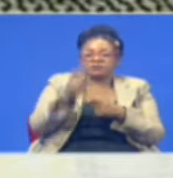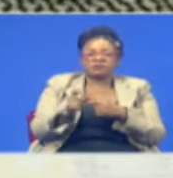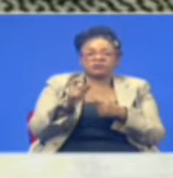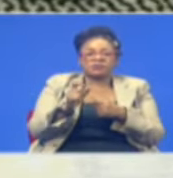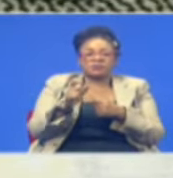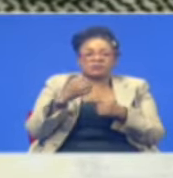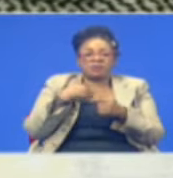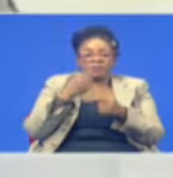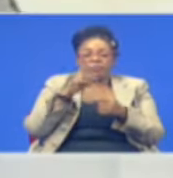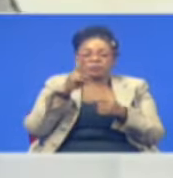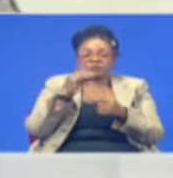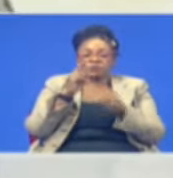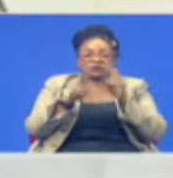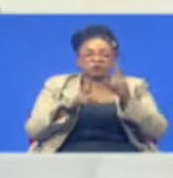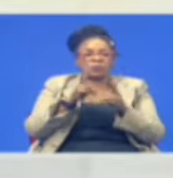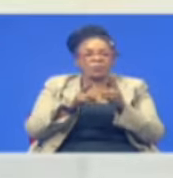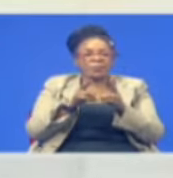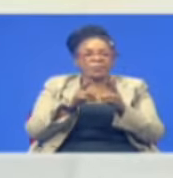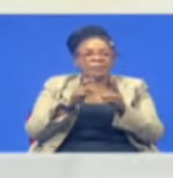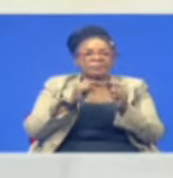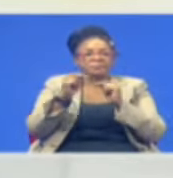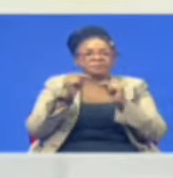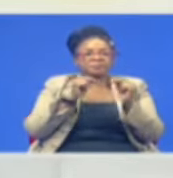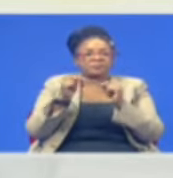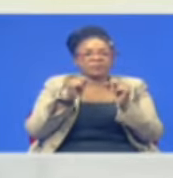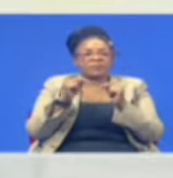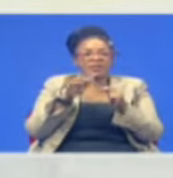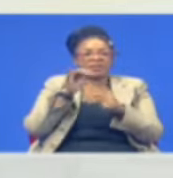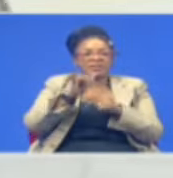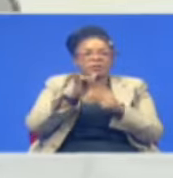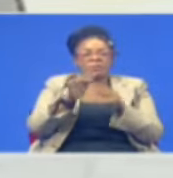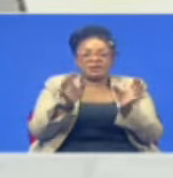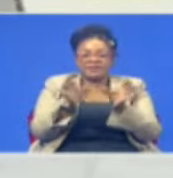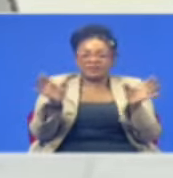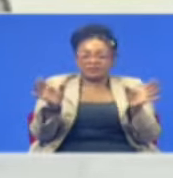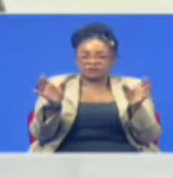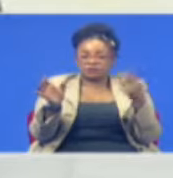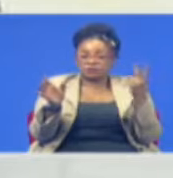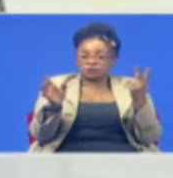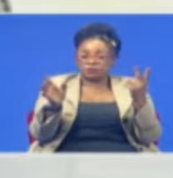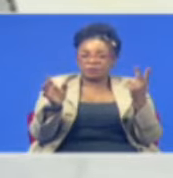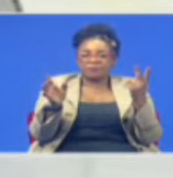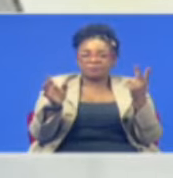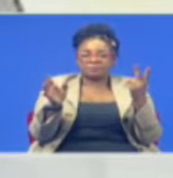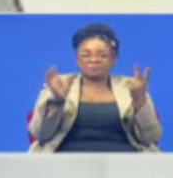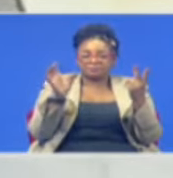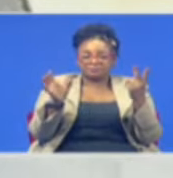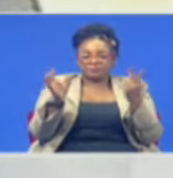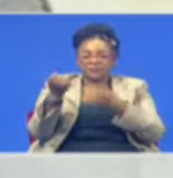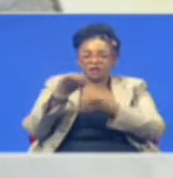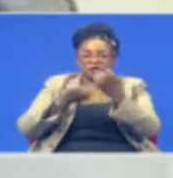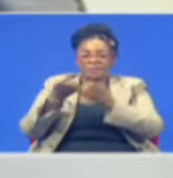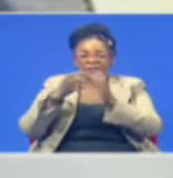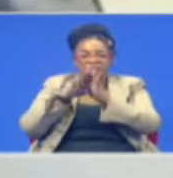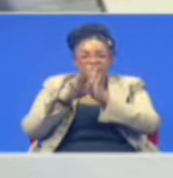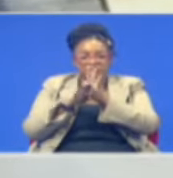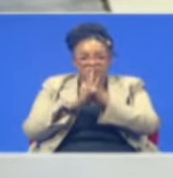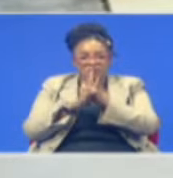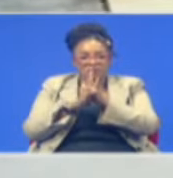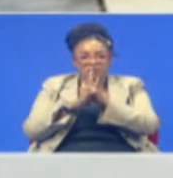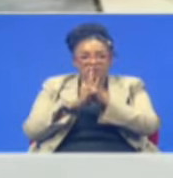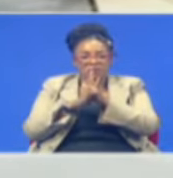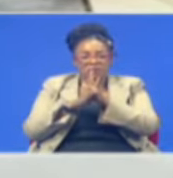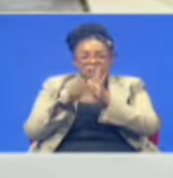2022 negotiations. The negotiations will be divided into two parts. Part one is the economic agenda of the